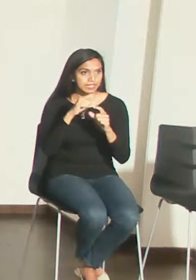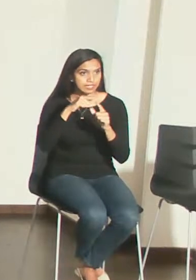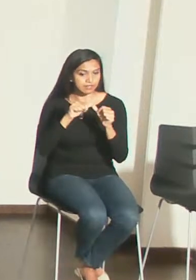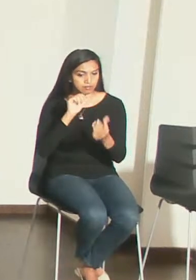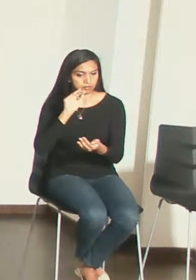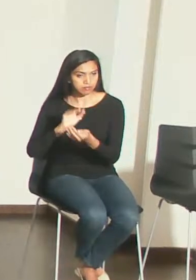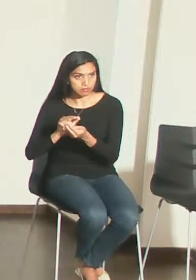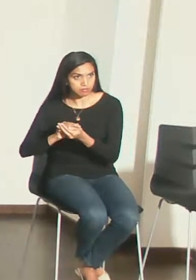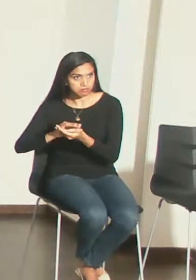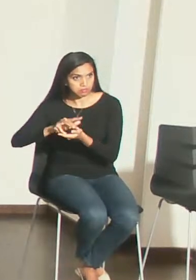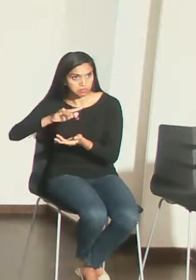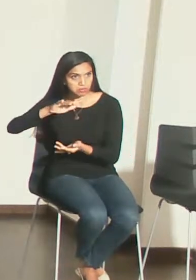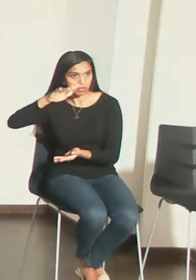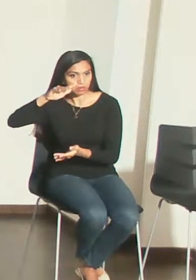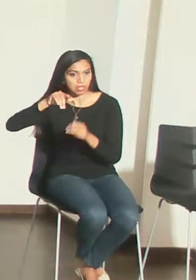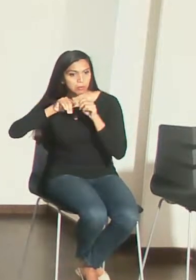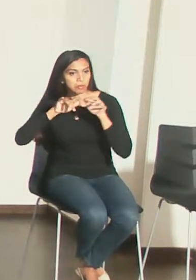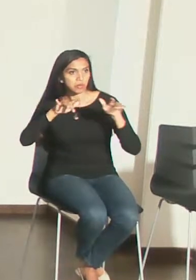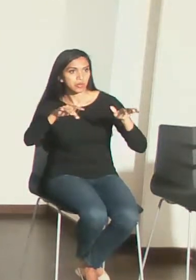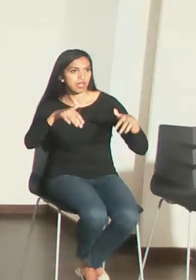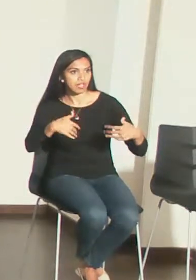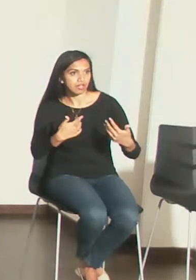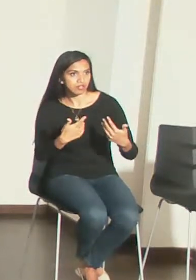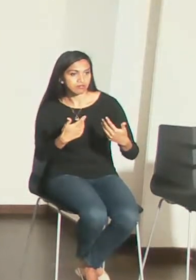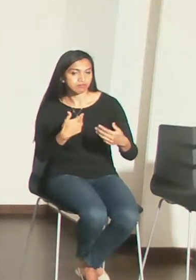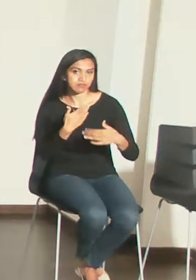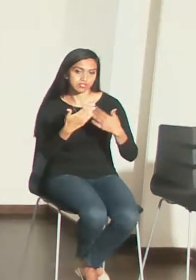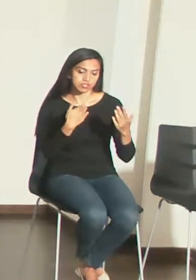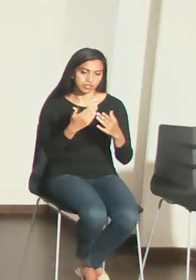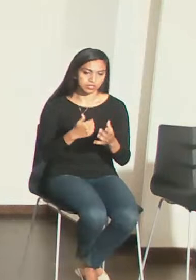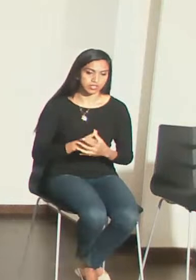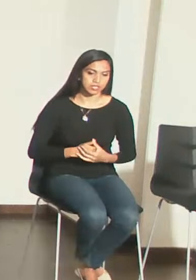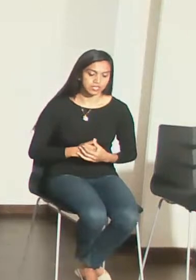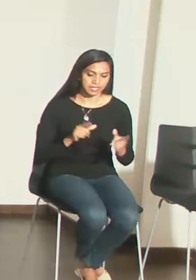this. At the same time, uh,